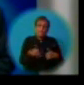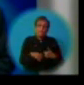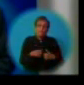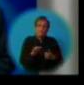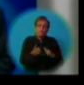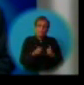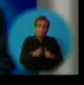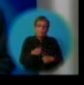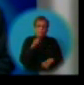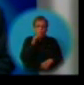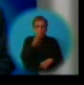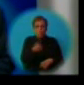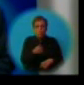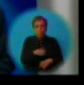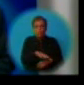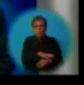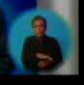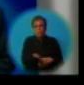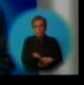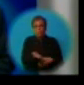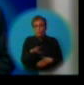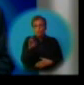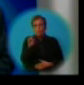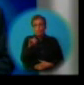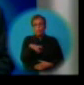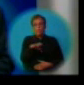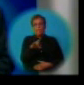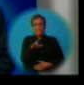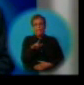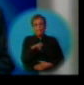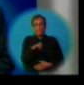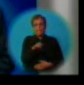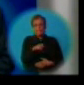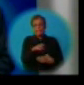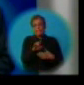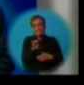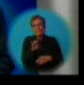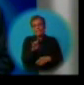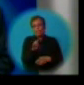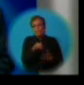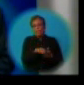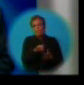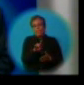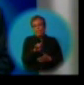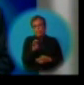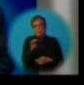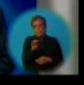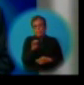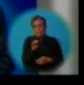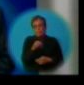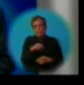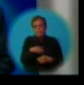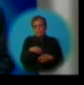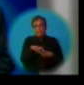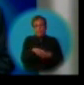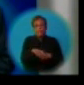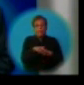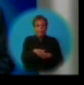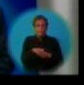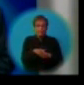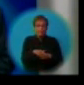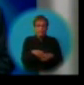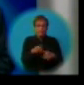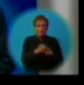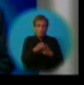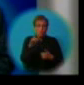for tomorrow's feature race, the Midsummer Creole Classic, going over 1,800 meters at the Garrison Savannah. Owner Lord